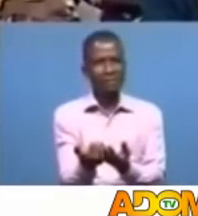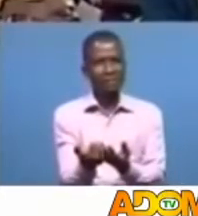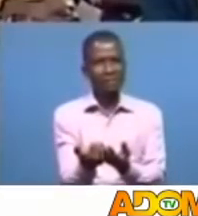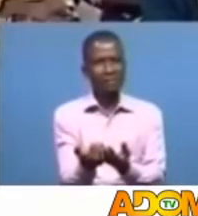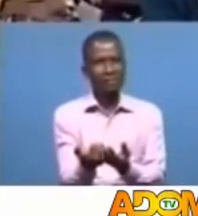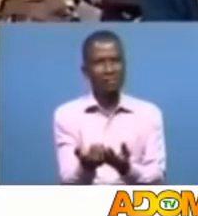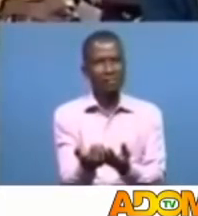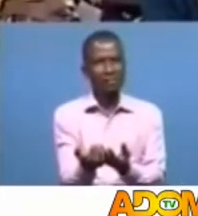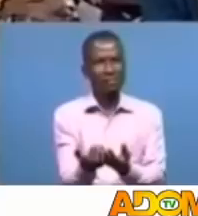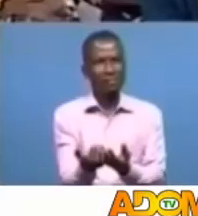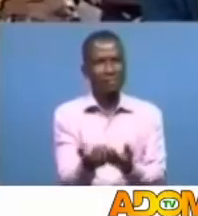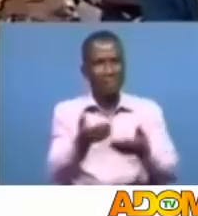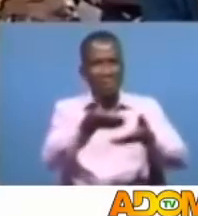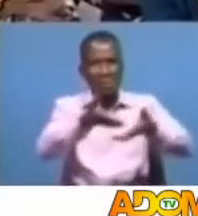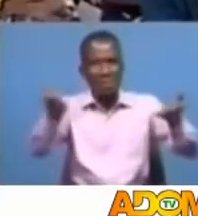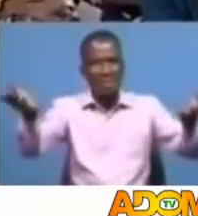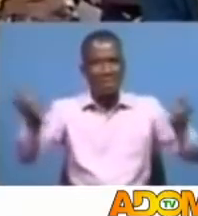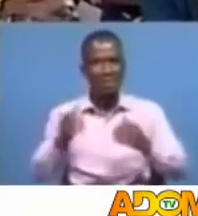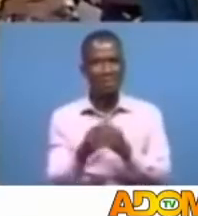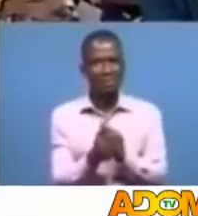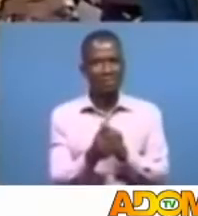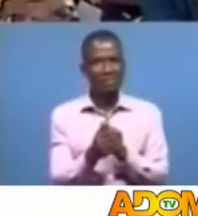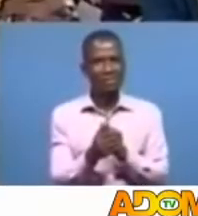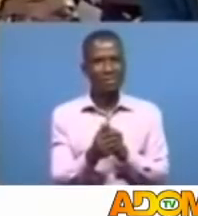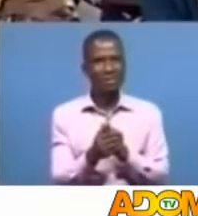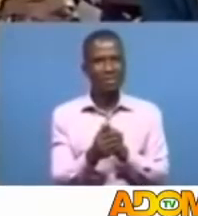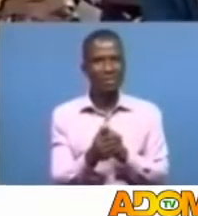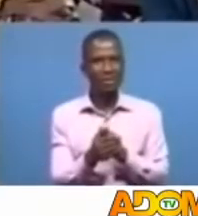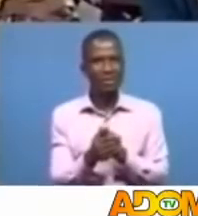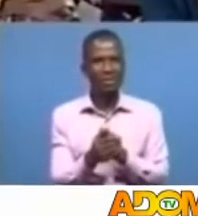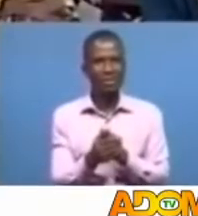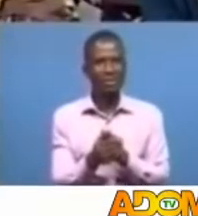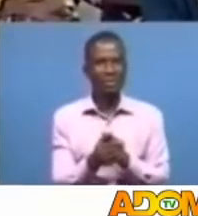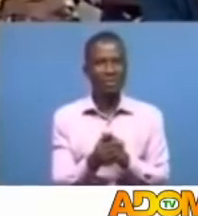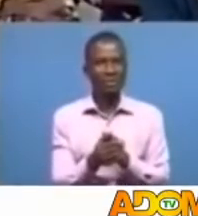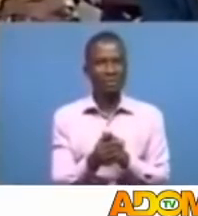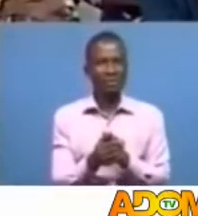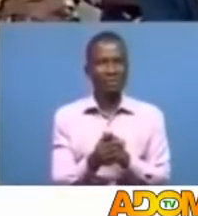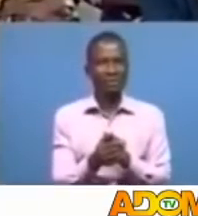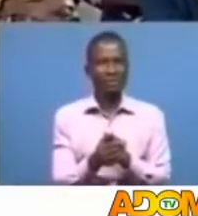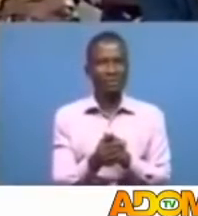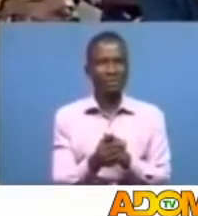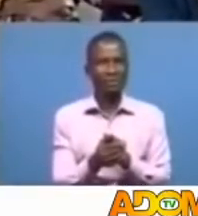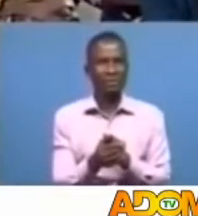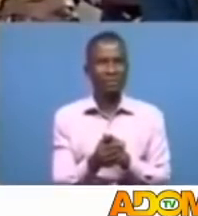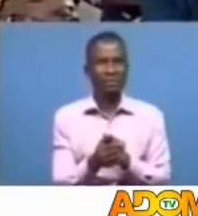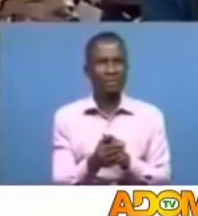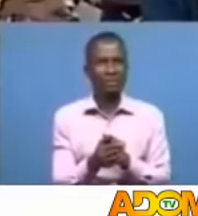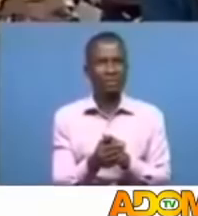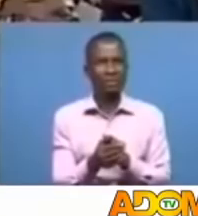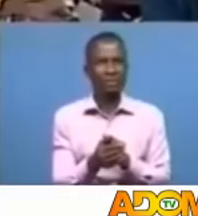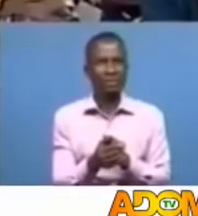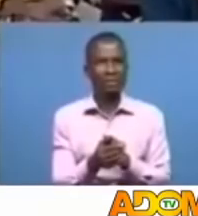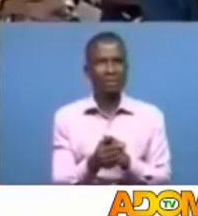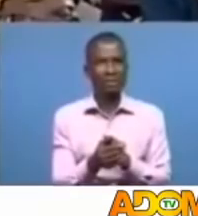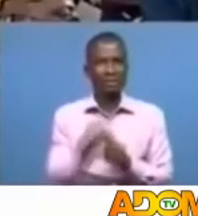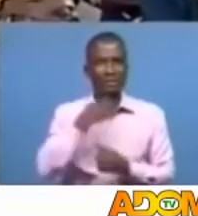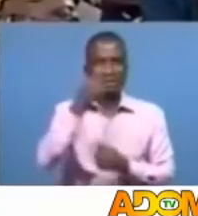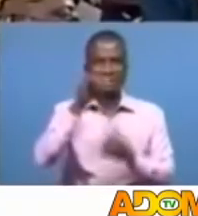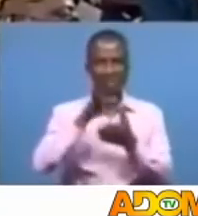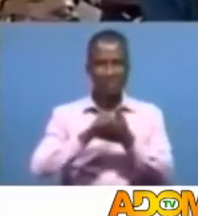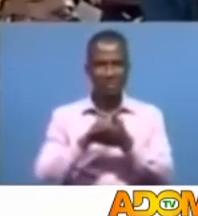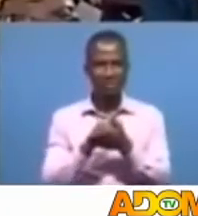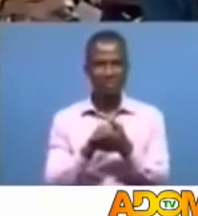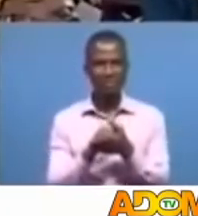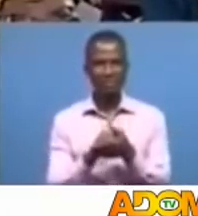so-and-so. There's a whole quotation from Black's Law Dictionary. Then it carries on, in effect, to say that